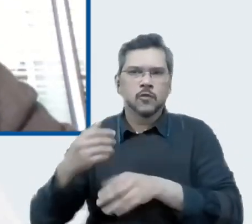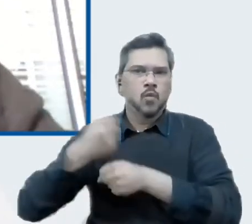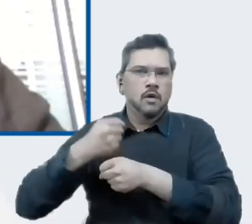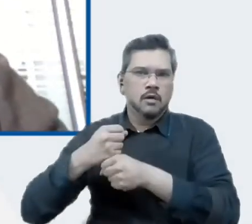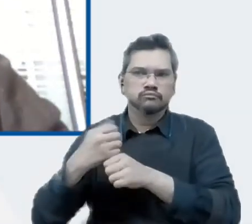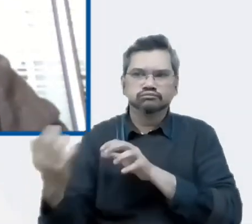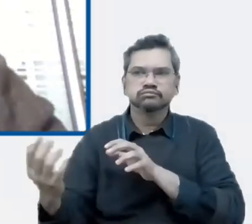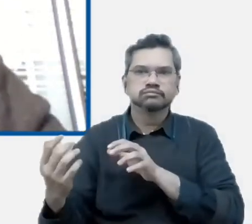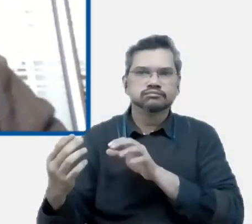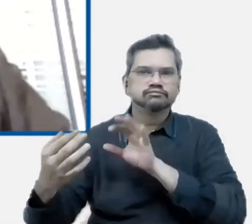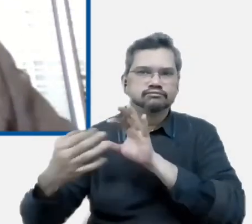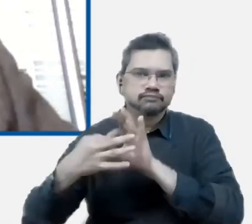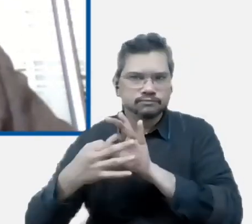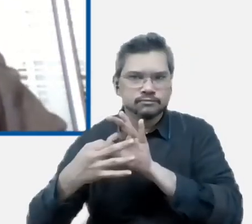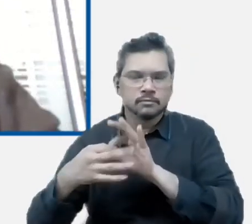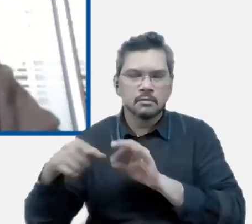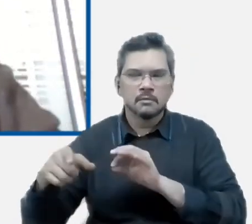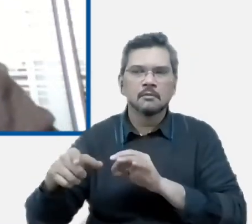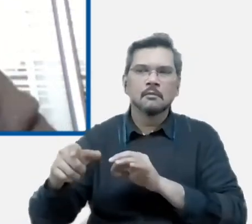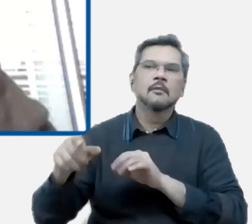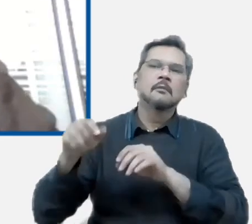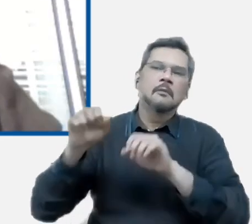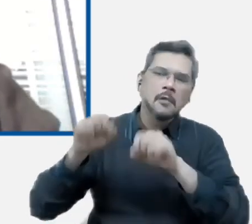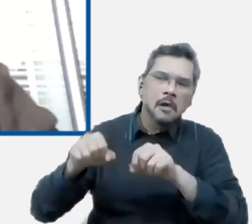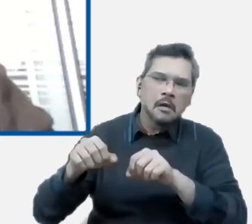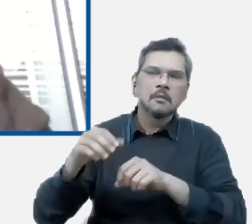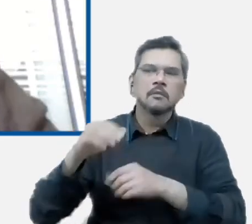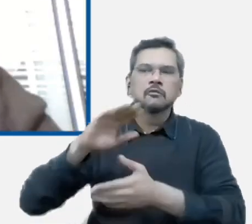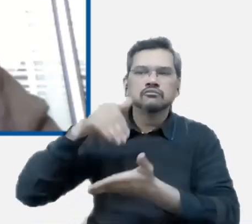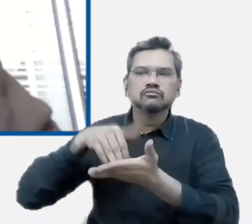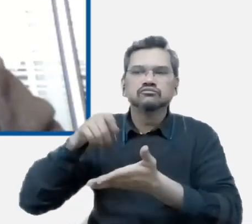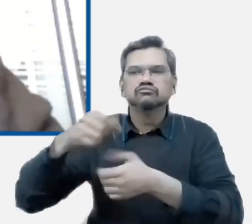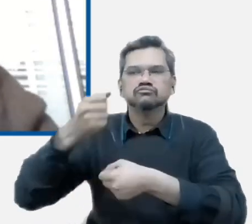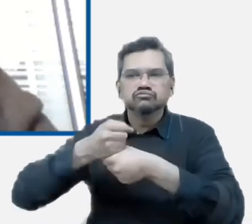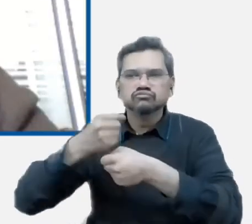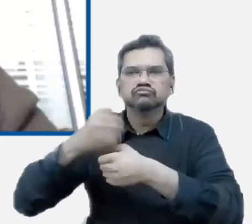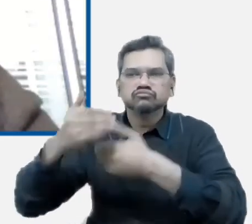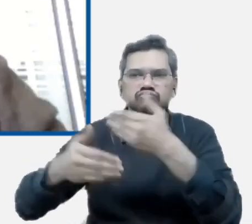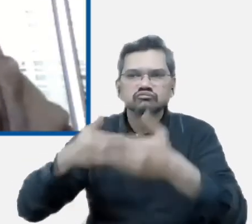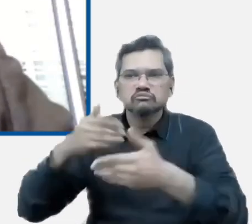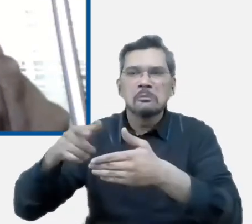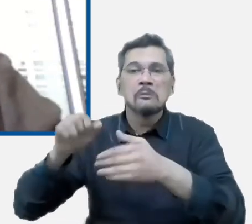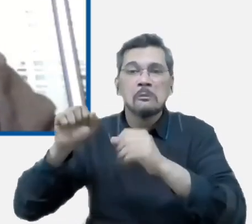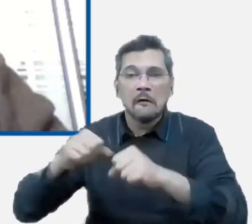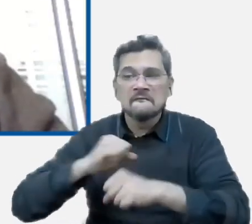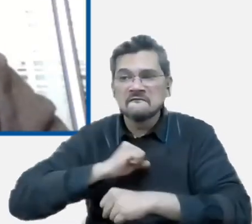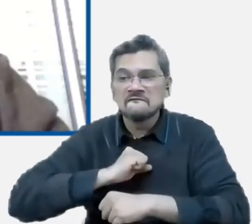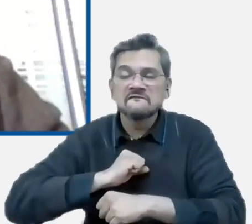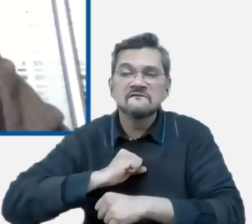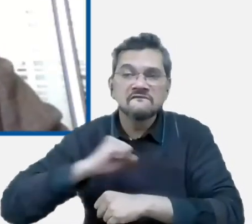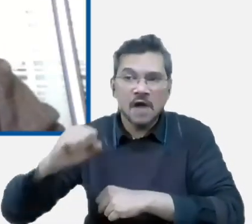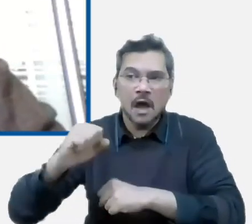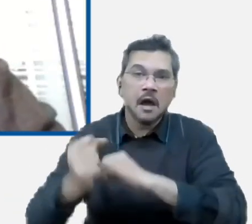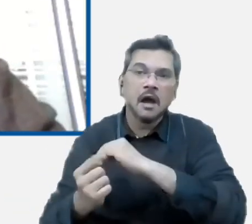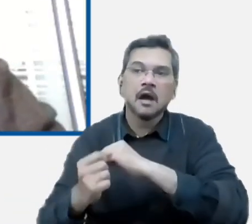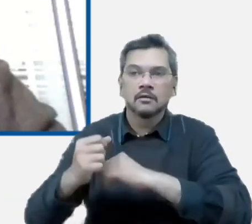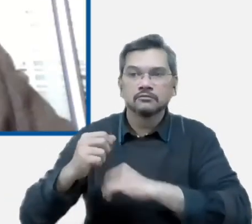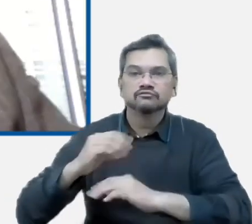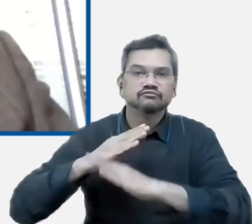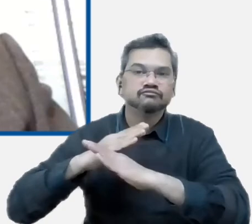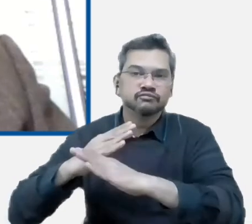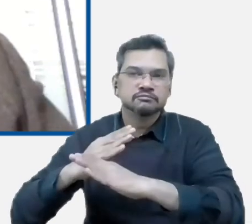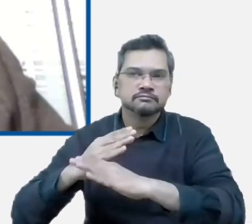emergency response turnaround times in an event there is an onset. I have also explained, I think, in my